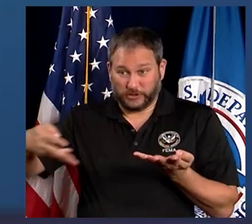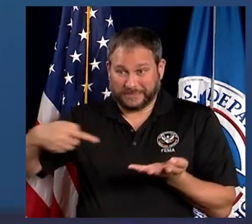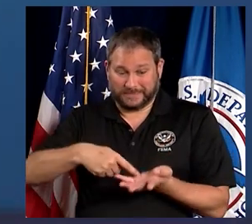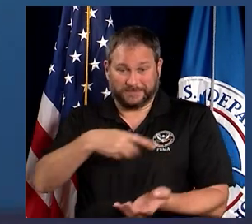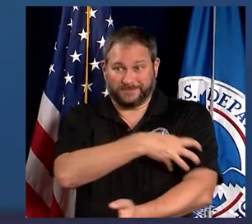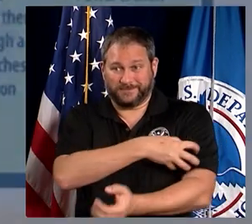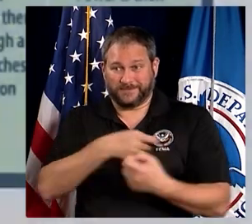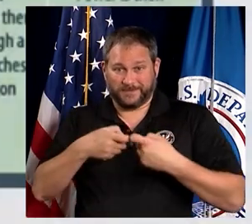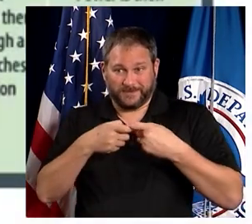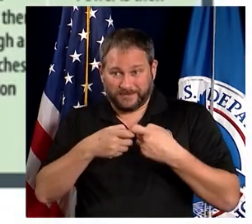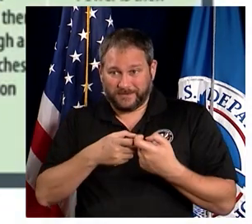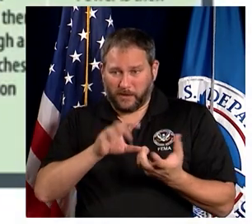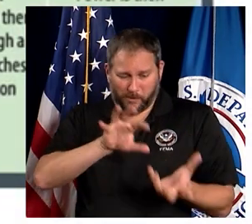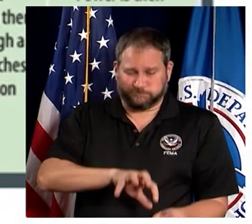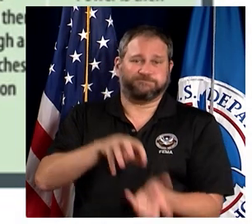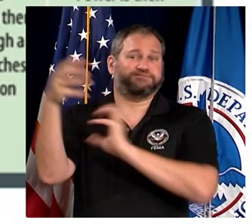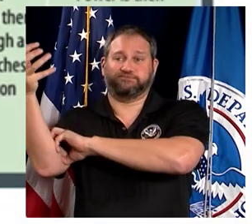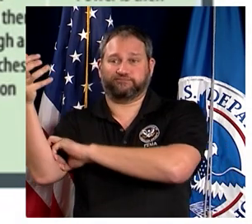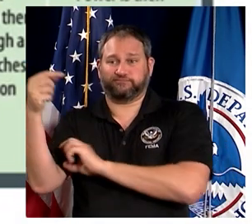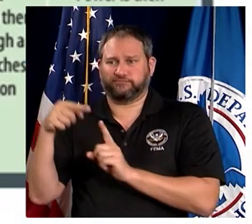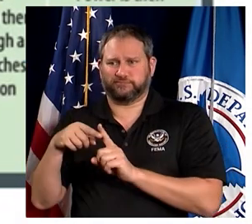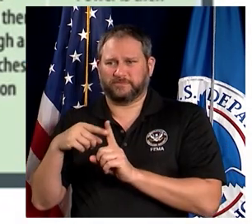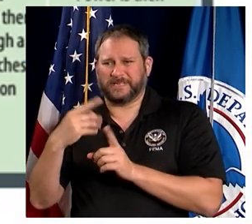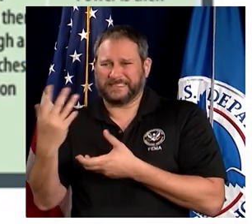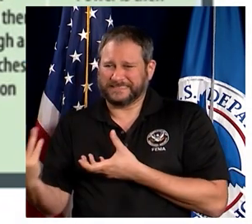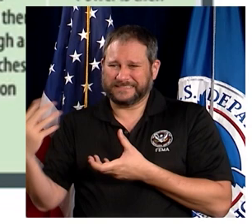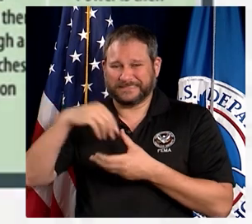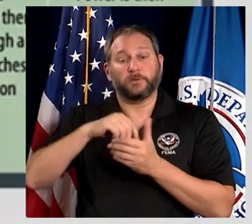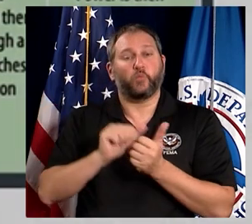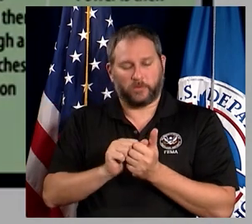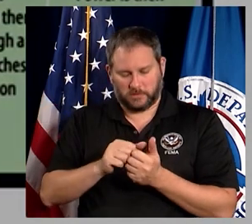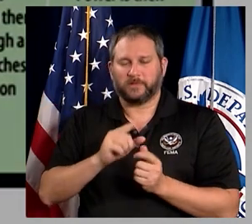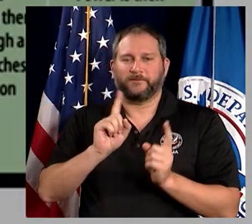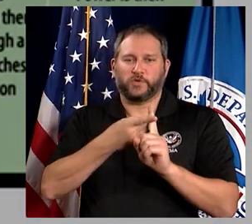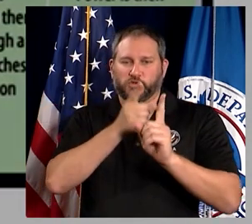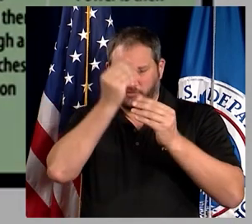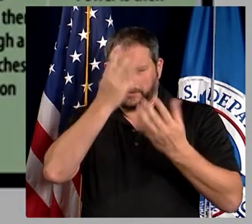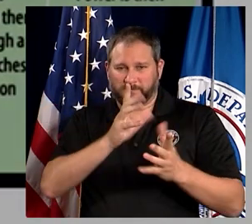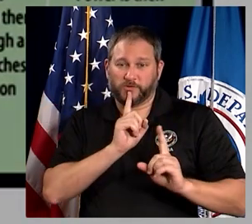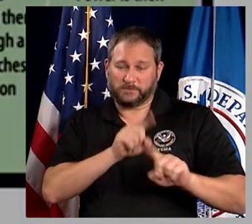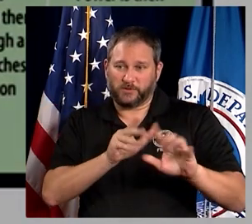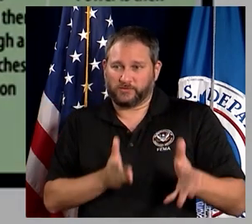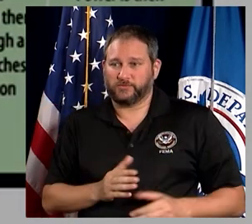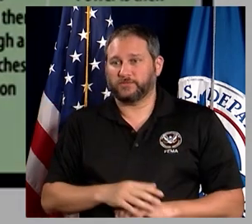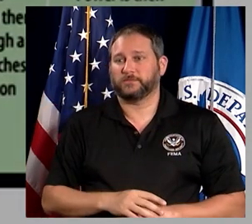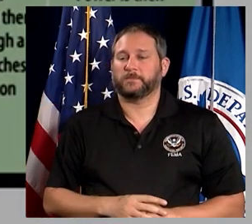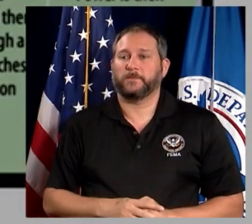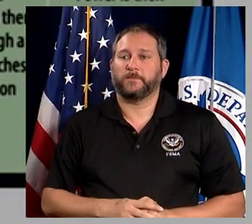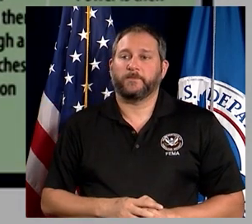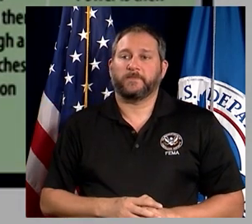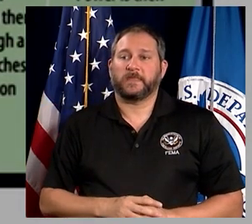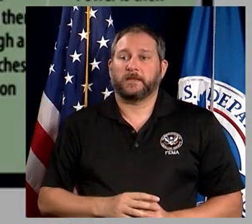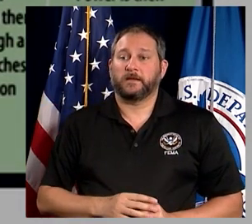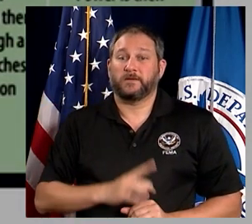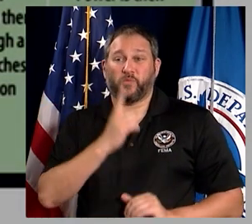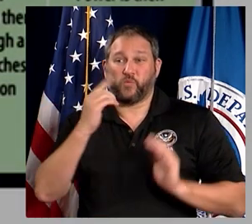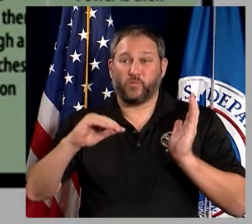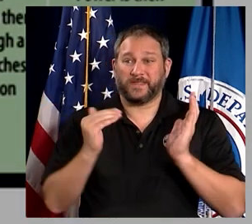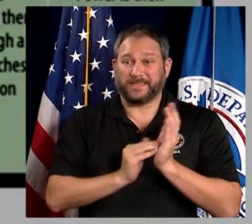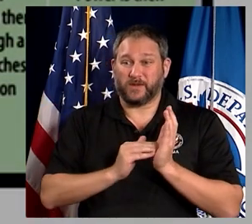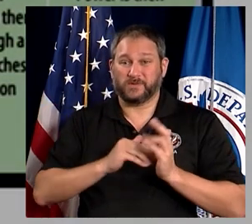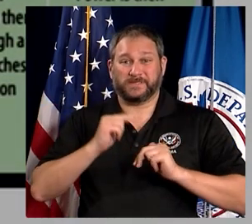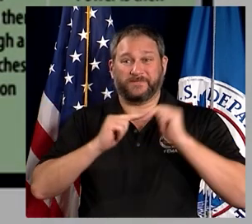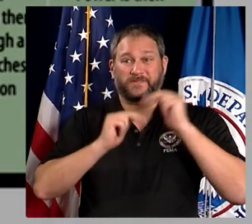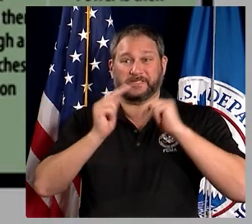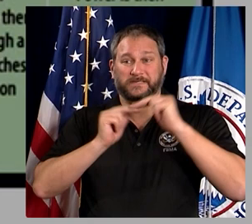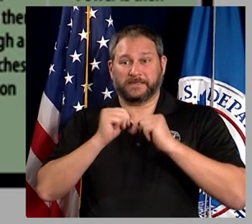first responder's toolkit. First, some basics. Thousands of facilities generate electricity in the United